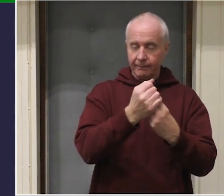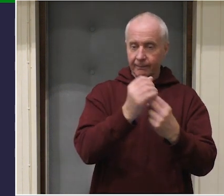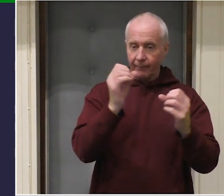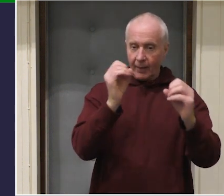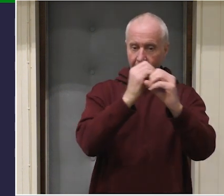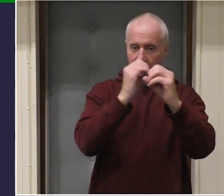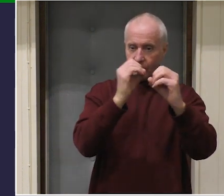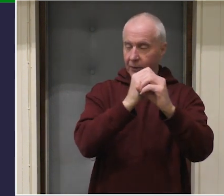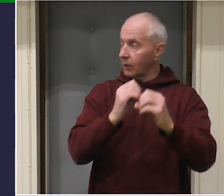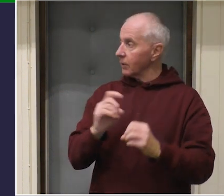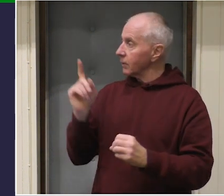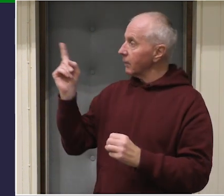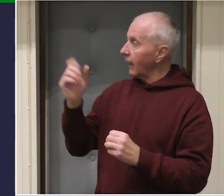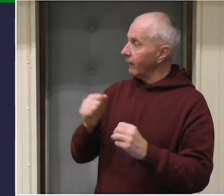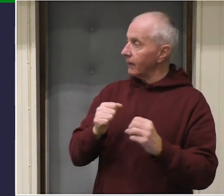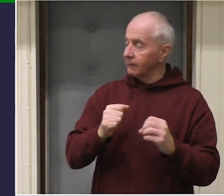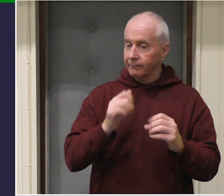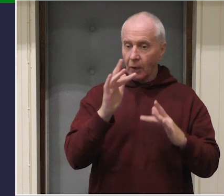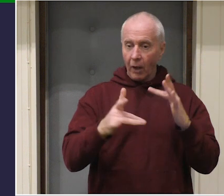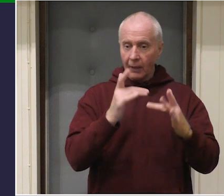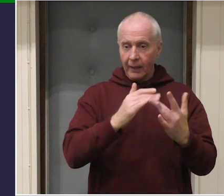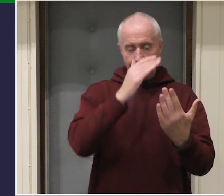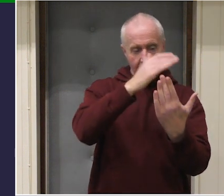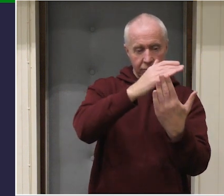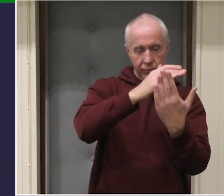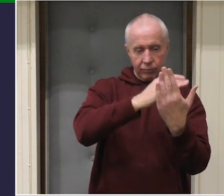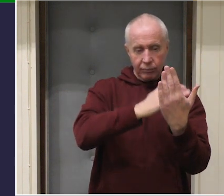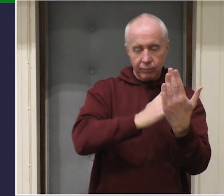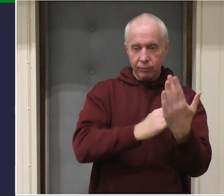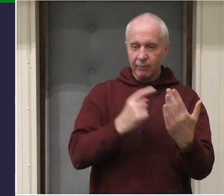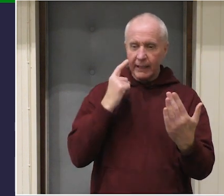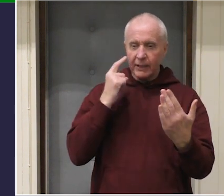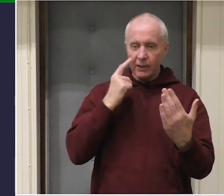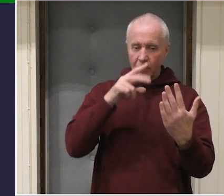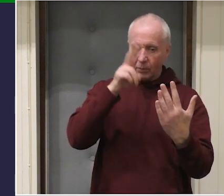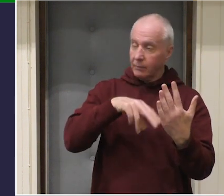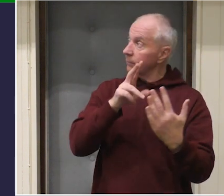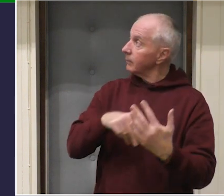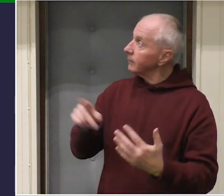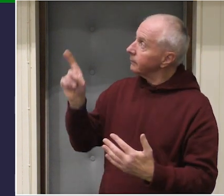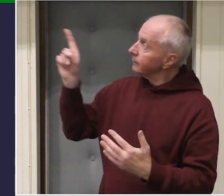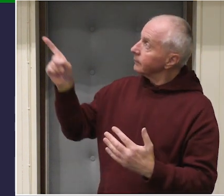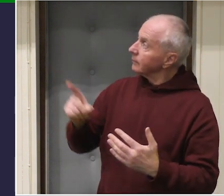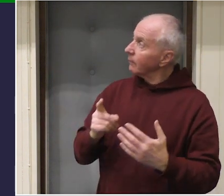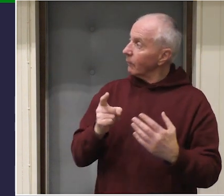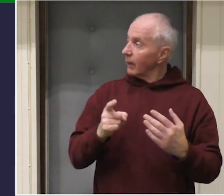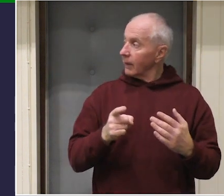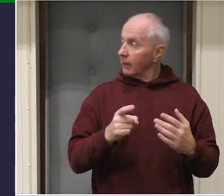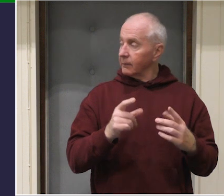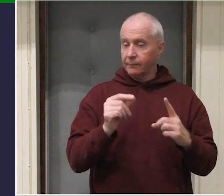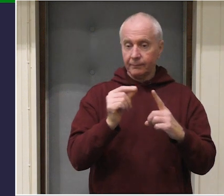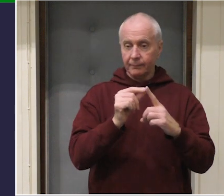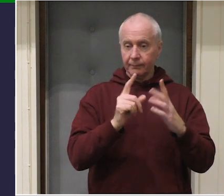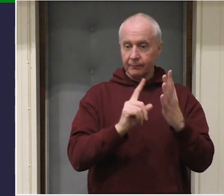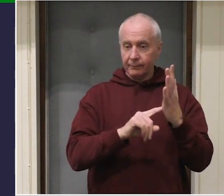And I maintain a catalogue of this online, so I can easily look up what's going on at any time. And this is what it looks like. This is the only big plot in the paper, in the